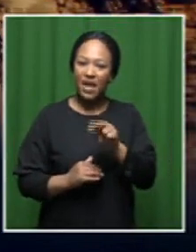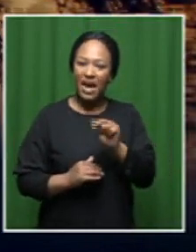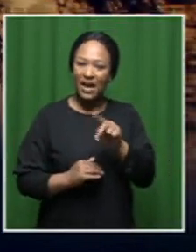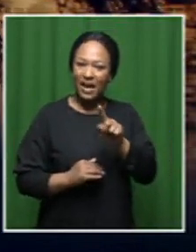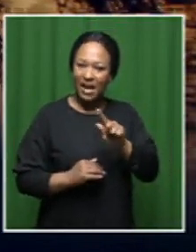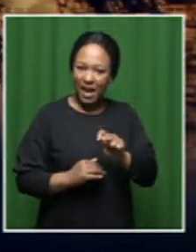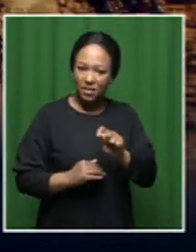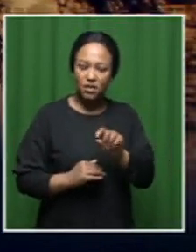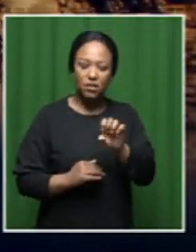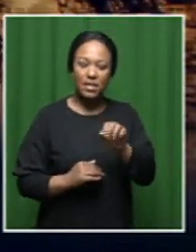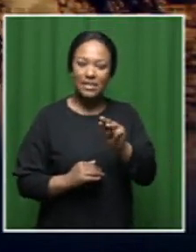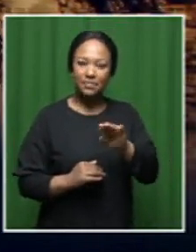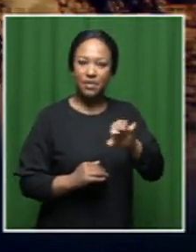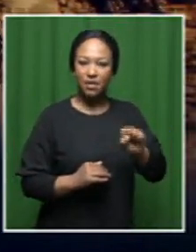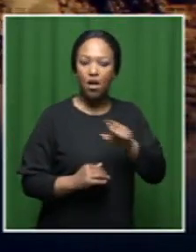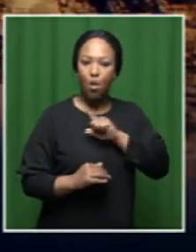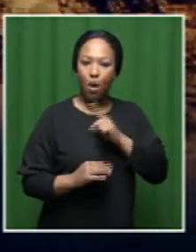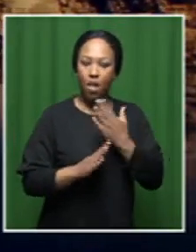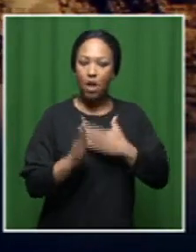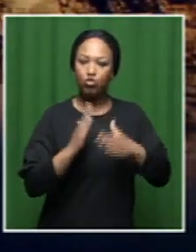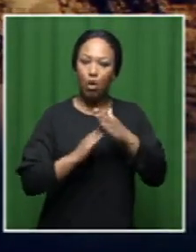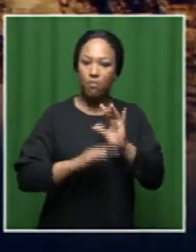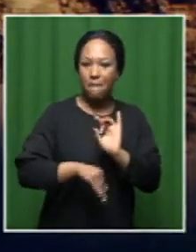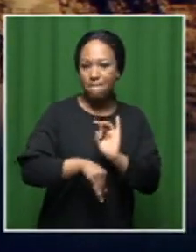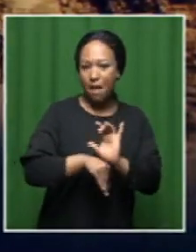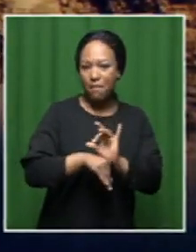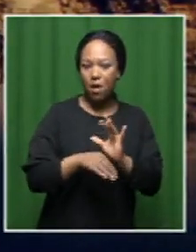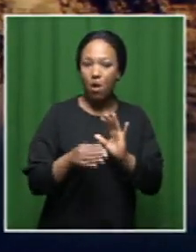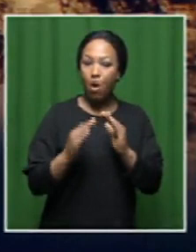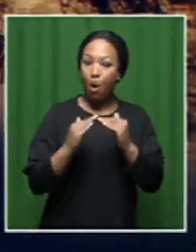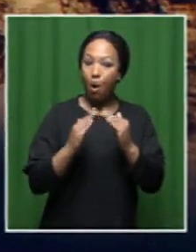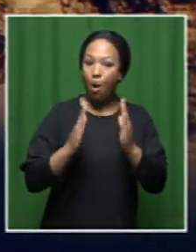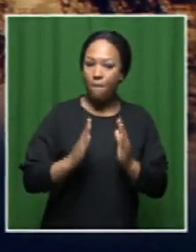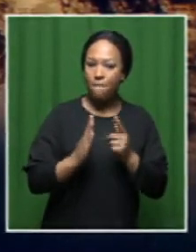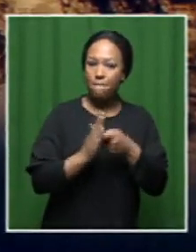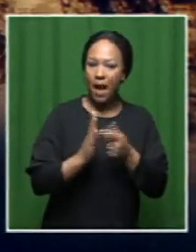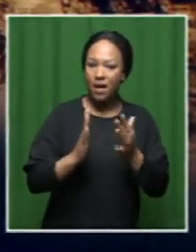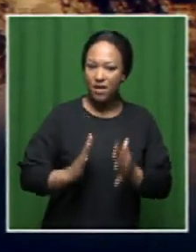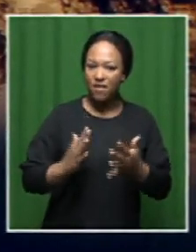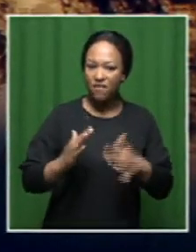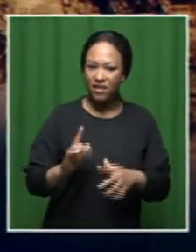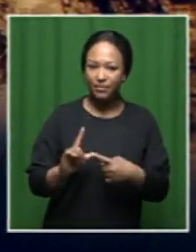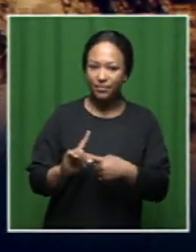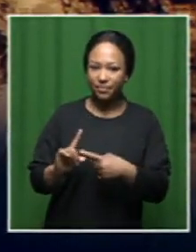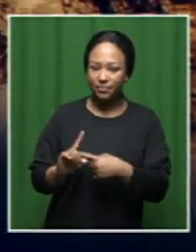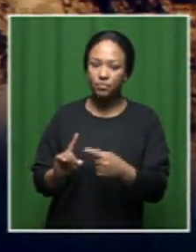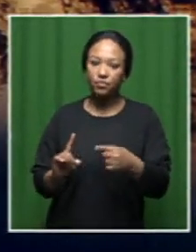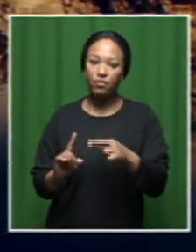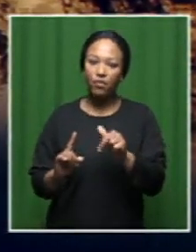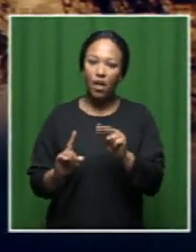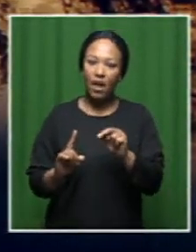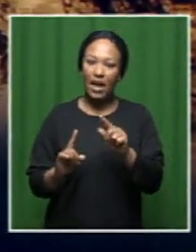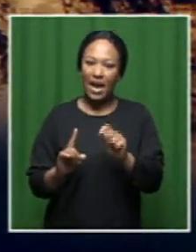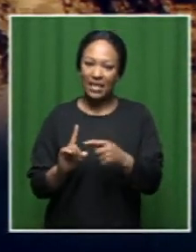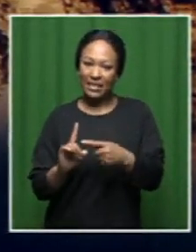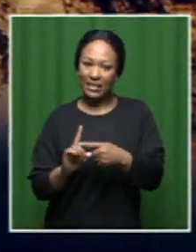that shares some of the top tips that home buyers are looking for at the moment. Grant Smee is managing director